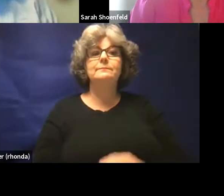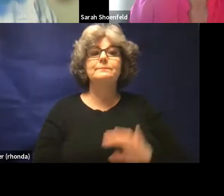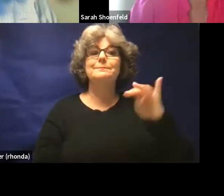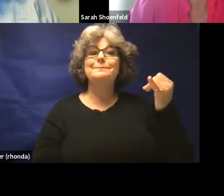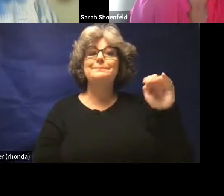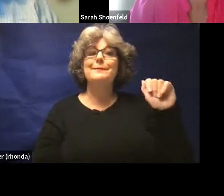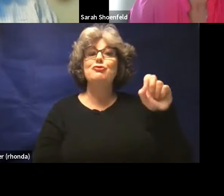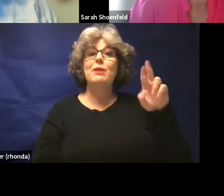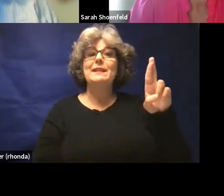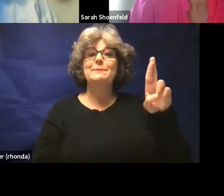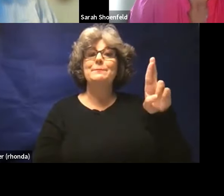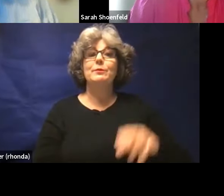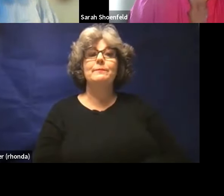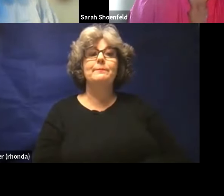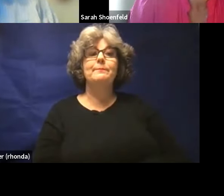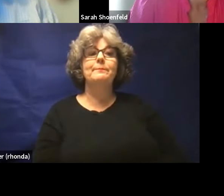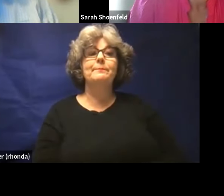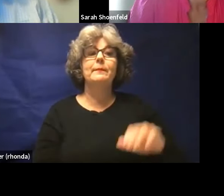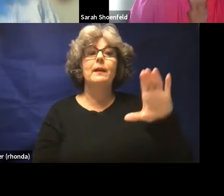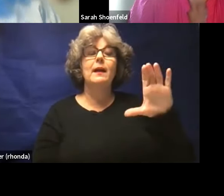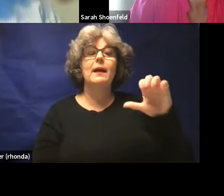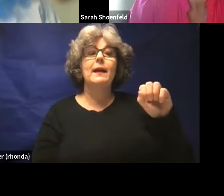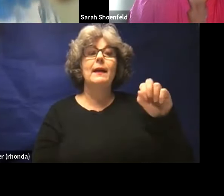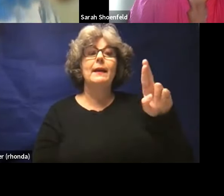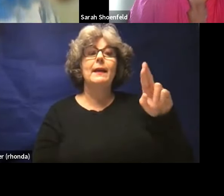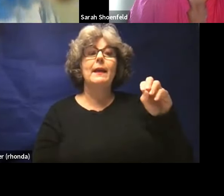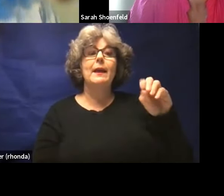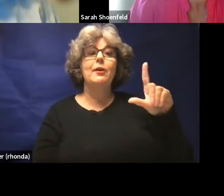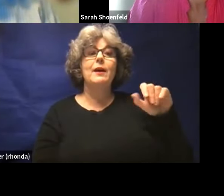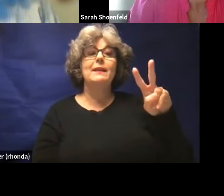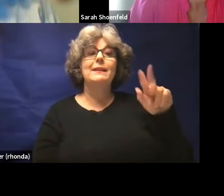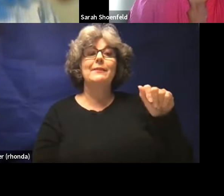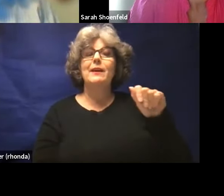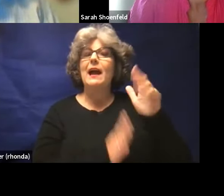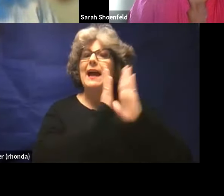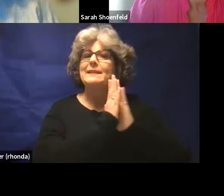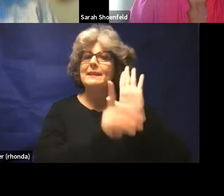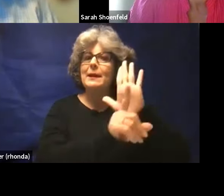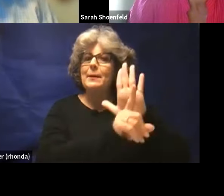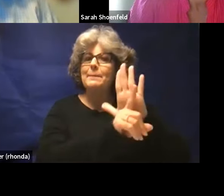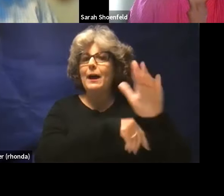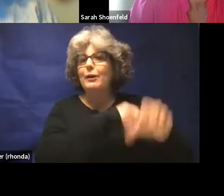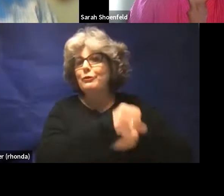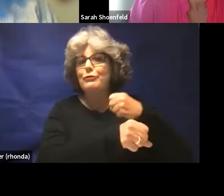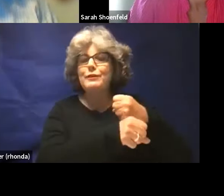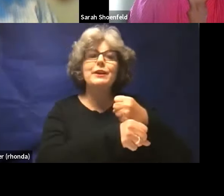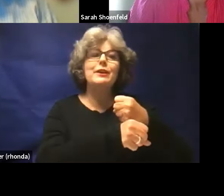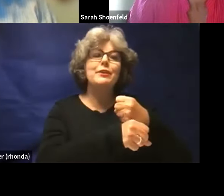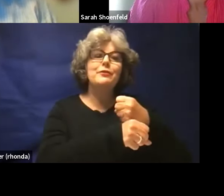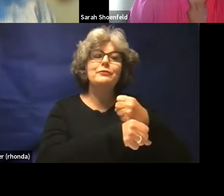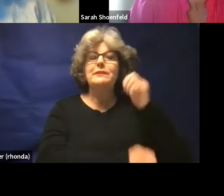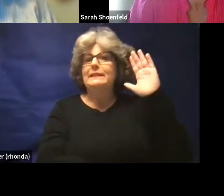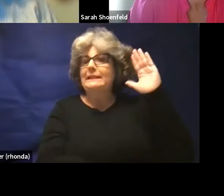There's a question, Cara Olivia, in the Q&A, asking about your years at Brightwood Hall in Coolidge. It seems